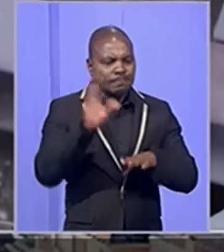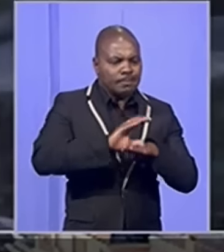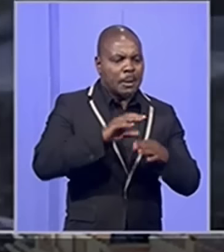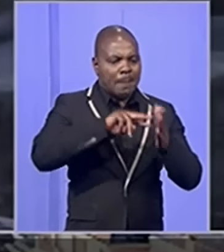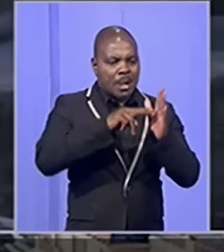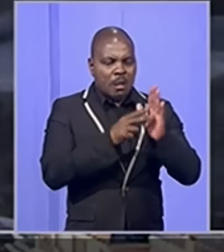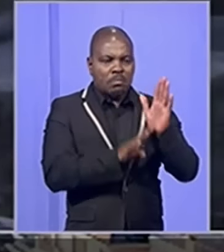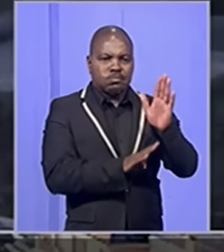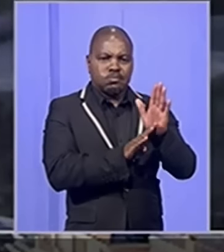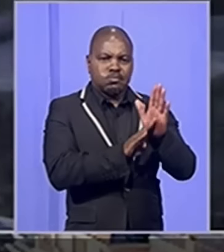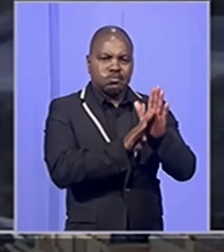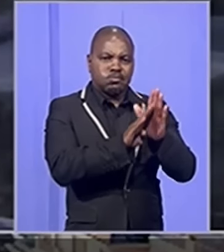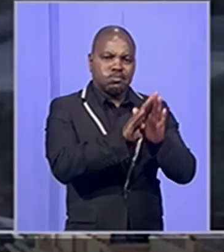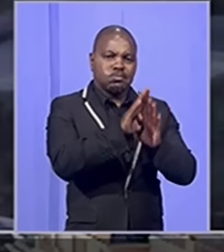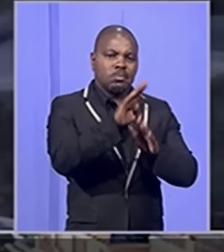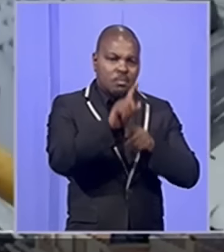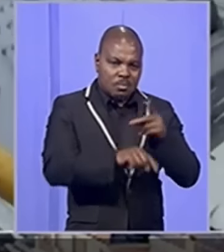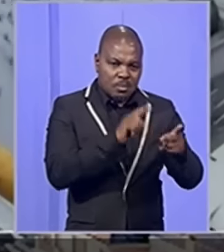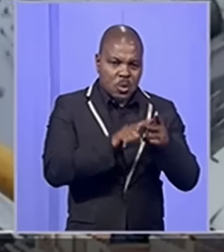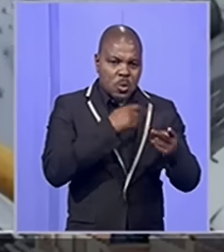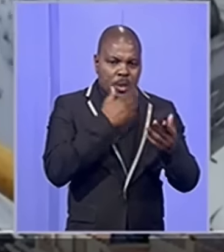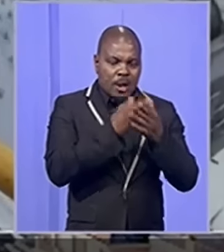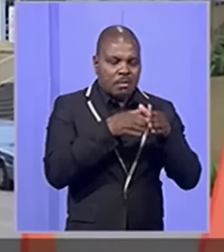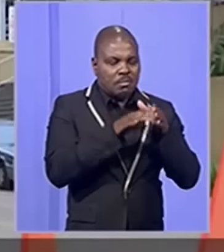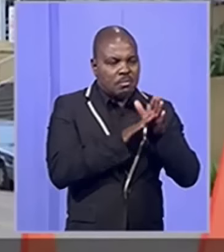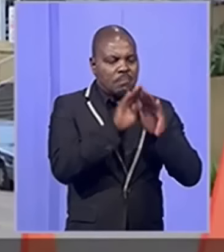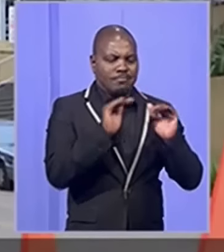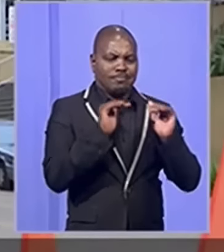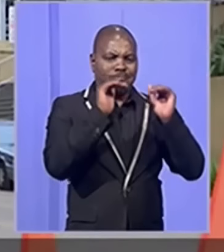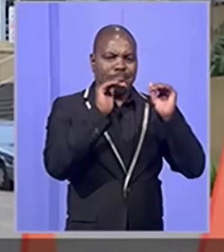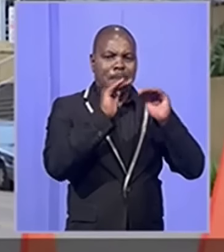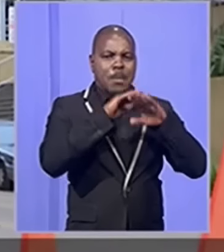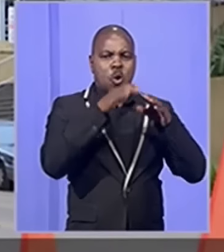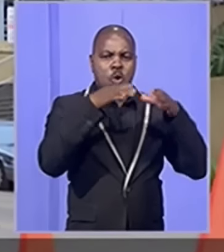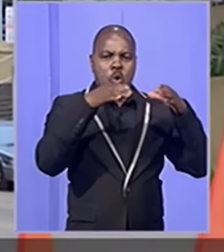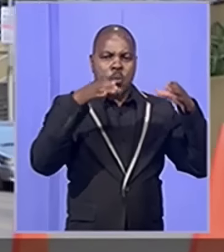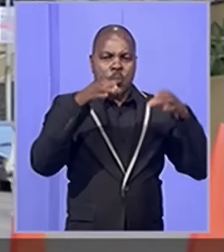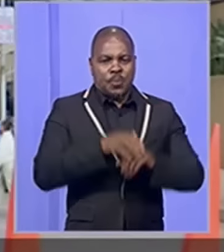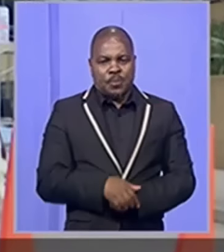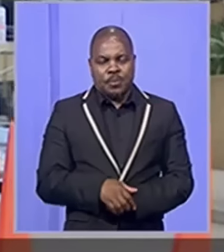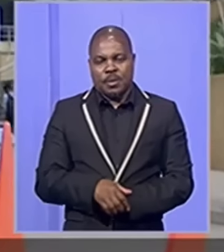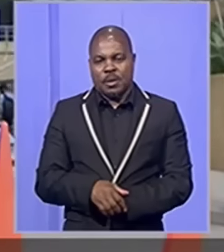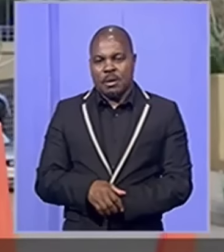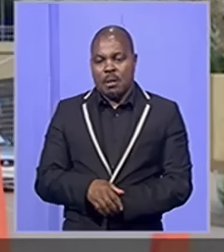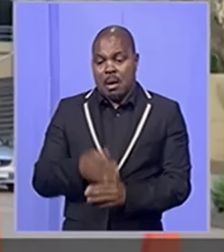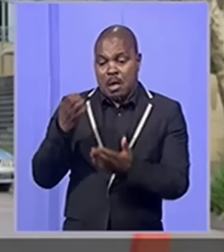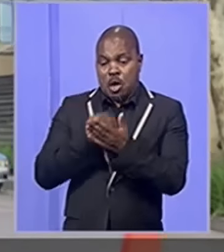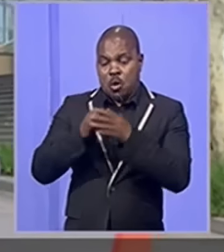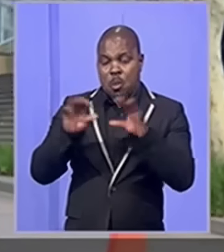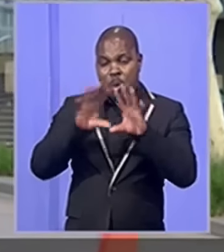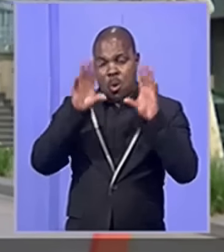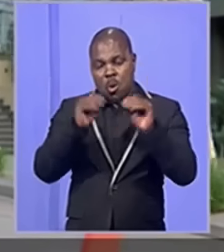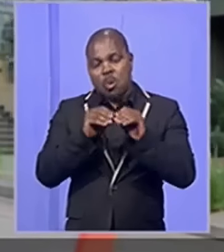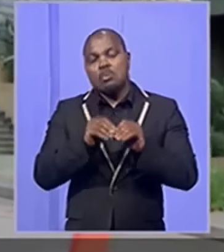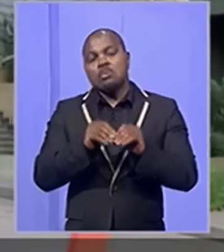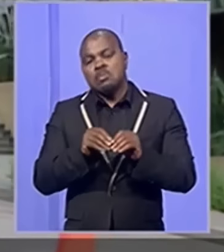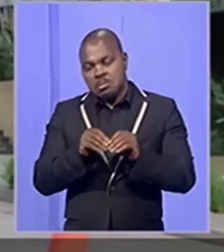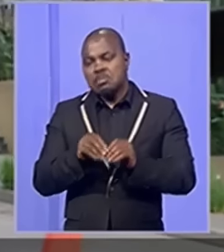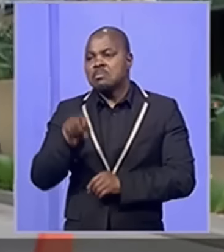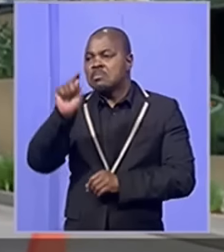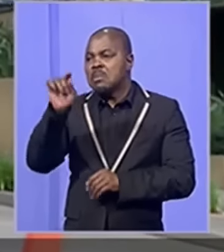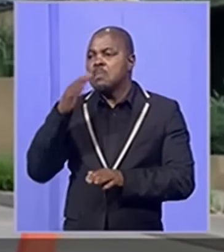plans so that we can get the job-rich growth that we want. Go fitlha ga jaana matshwao otlhe a ikonomi a ka fa letlhakoreng la